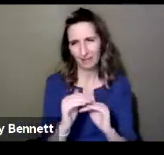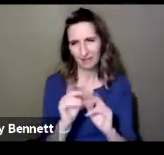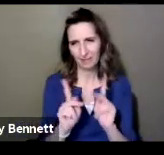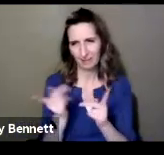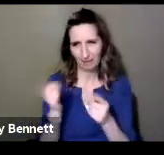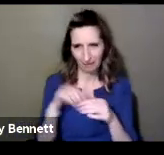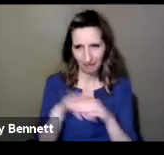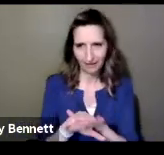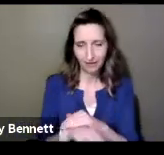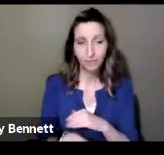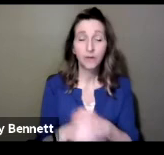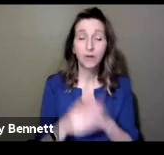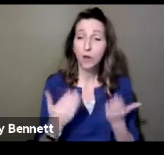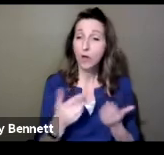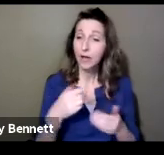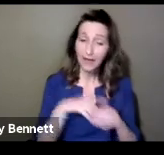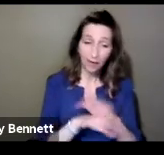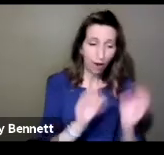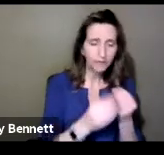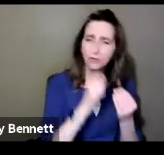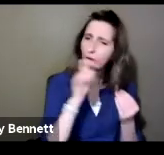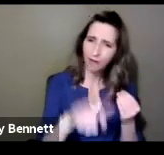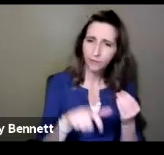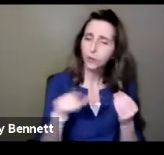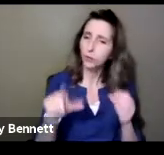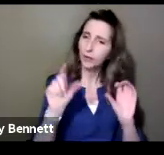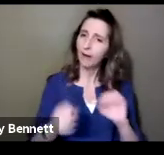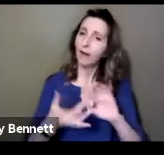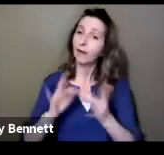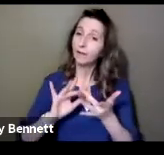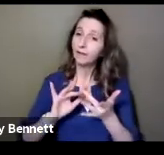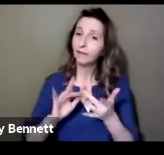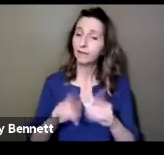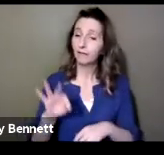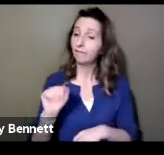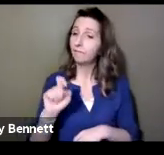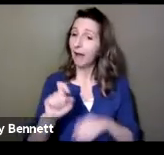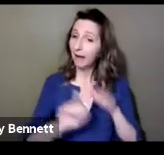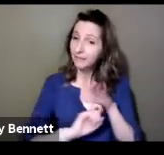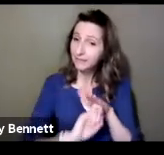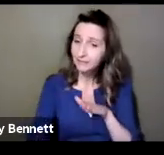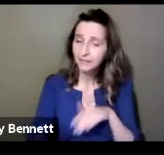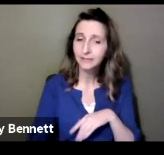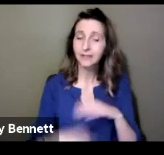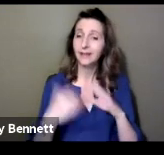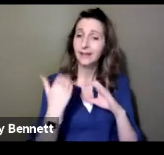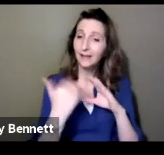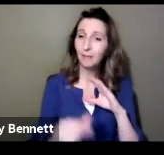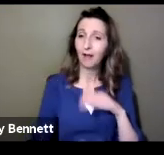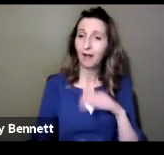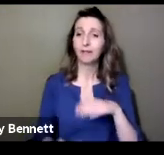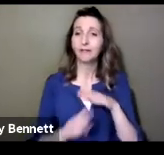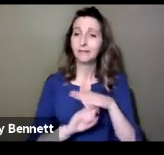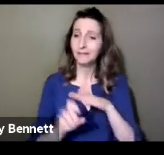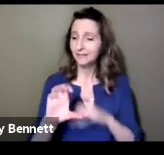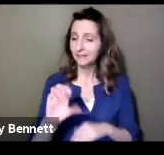whether that is fax, email, scan. We are okay with that. We will process it as best as